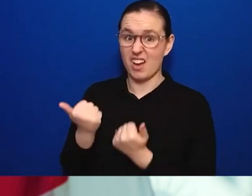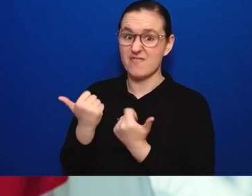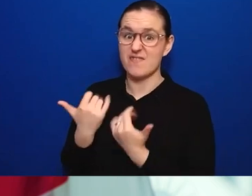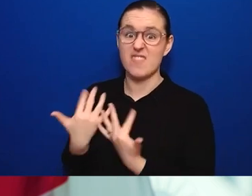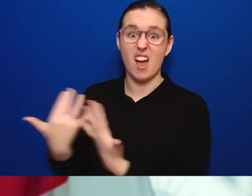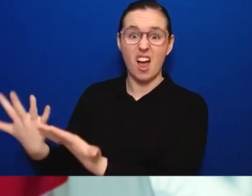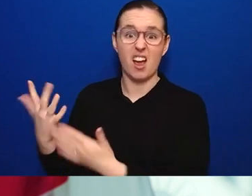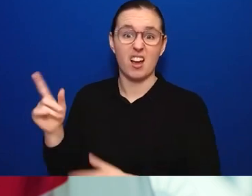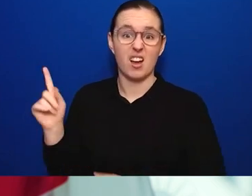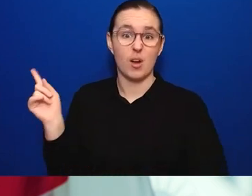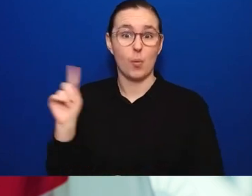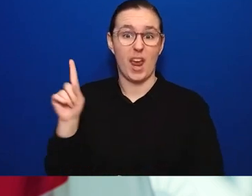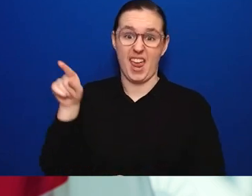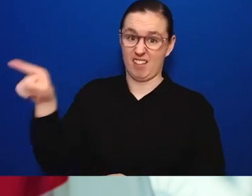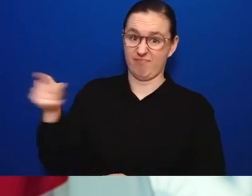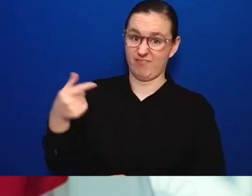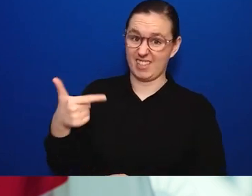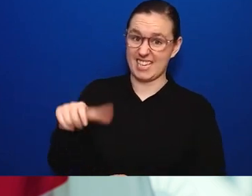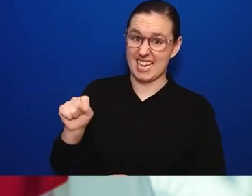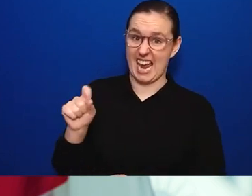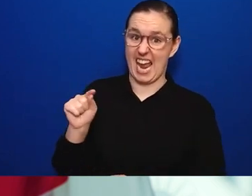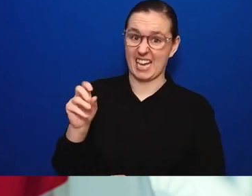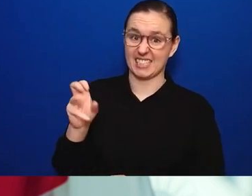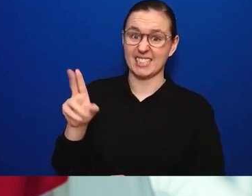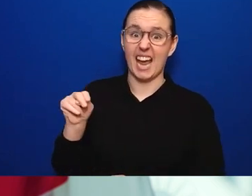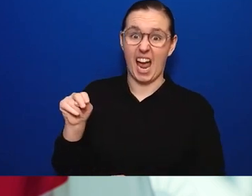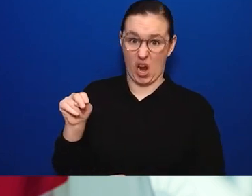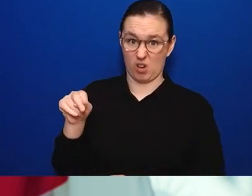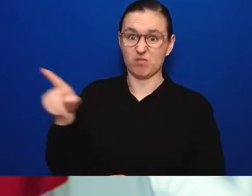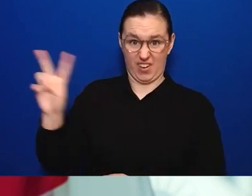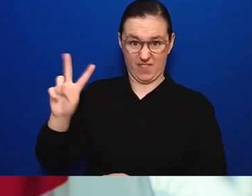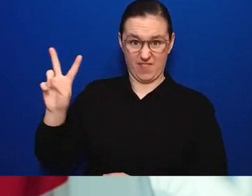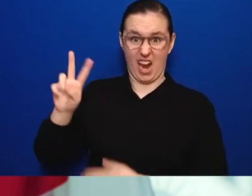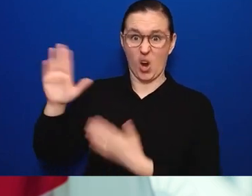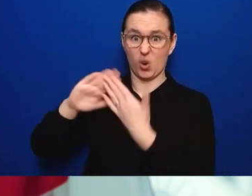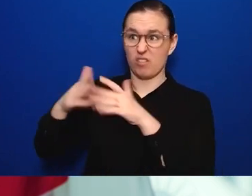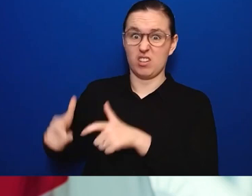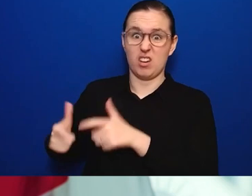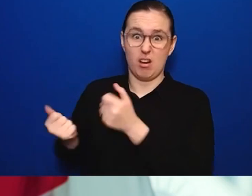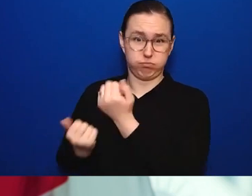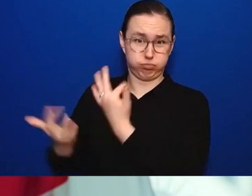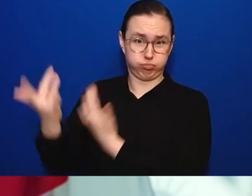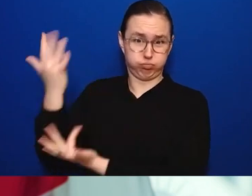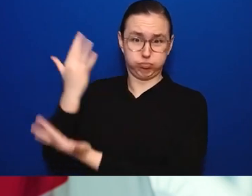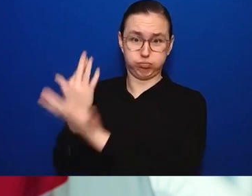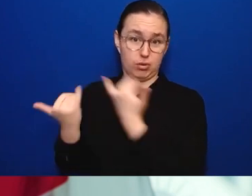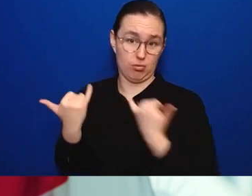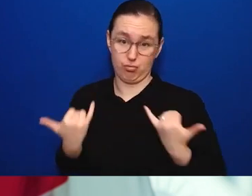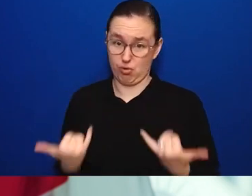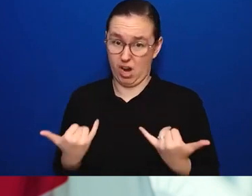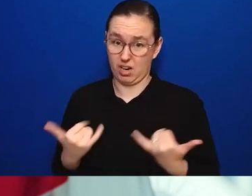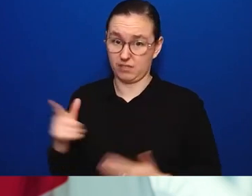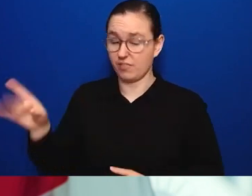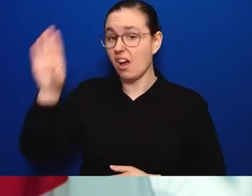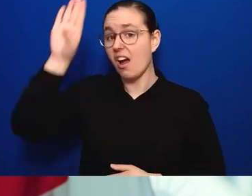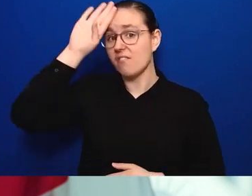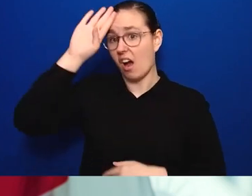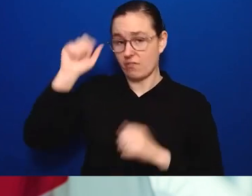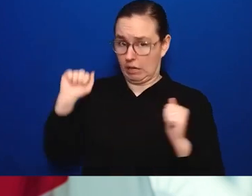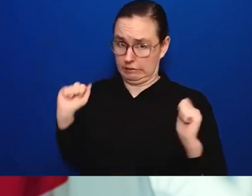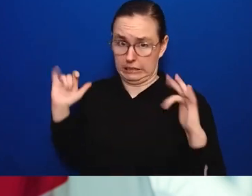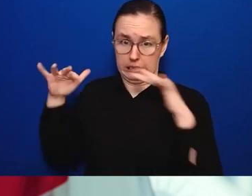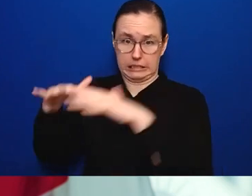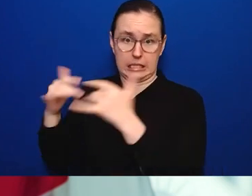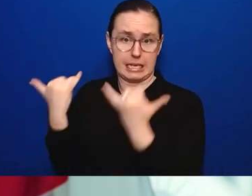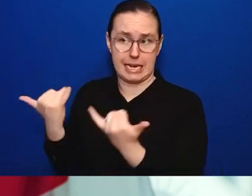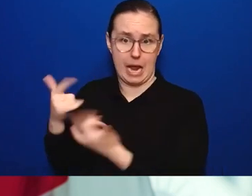have completed several rescues from the upper floors of the building. We estimate that 70 people are affected, and Vancouver Emergency Support